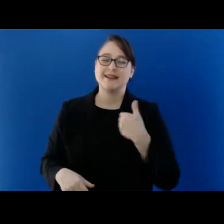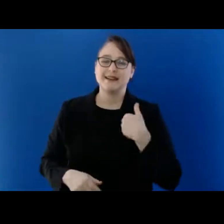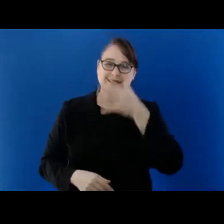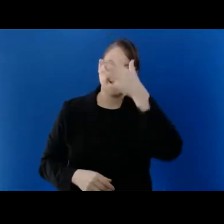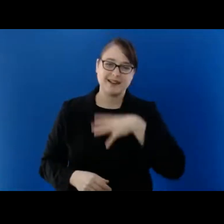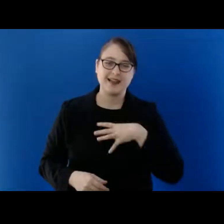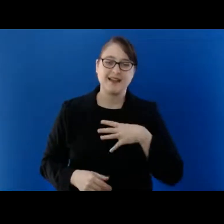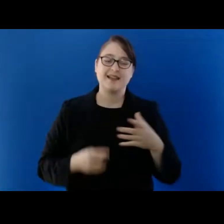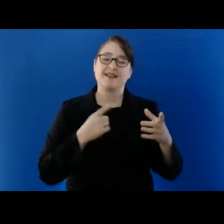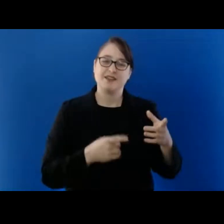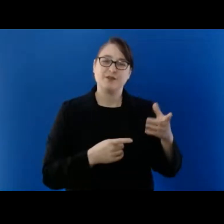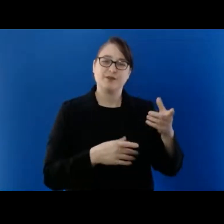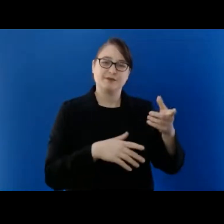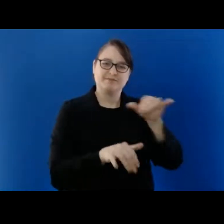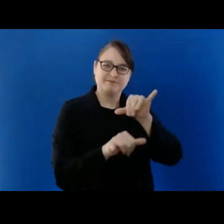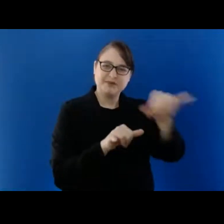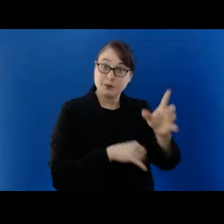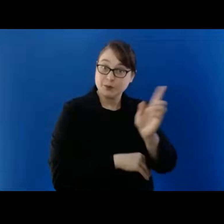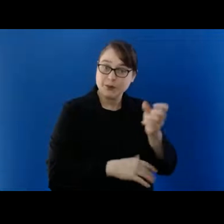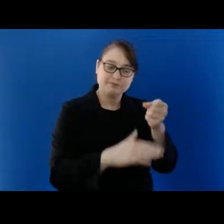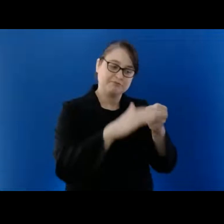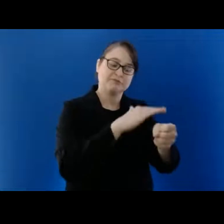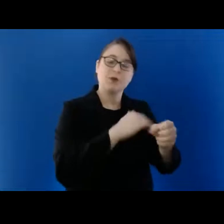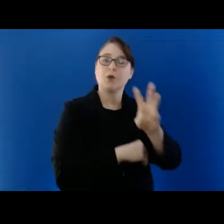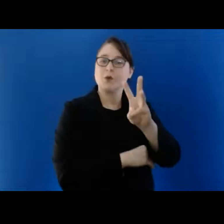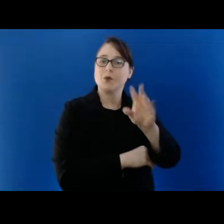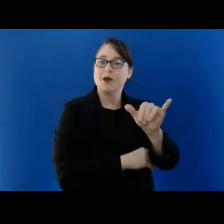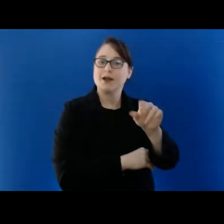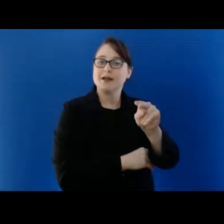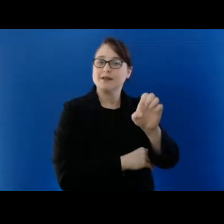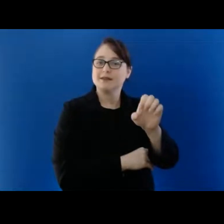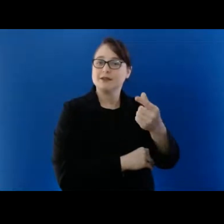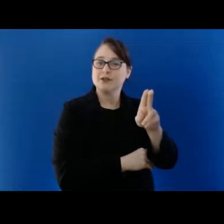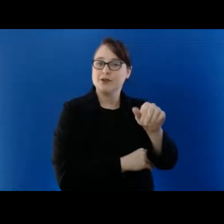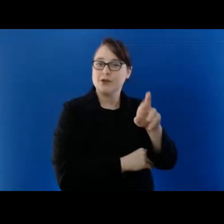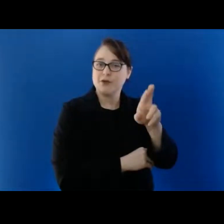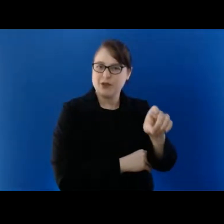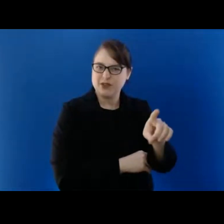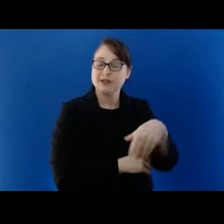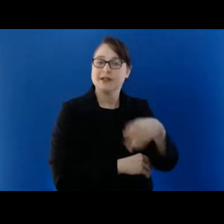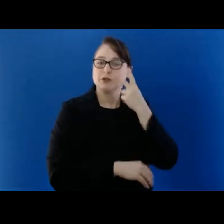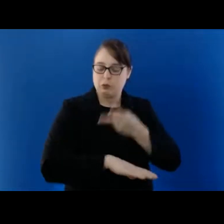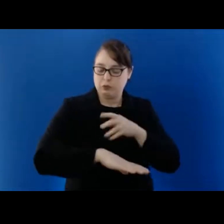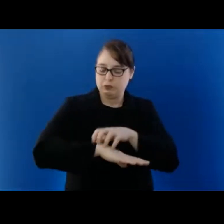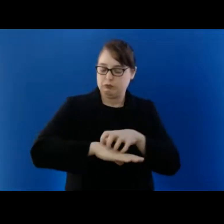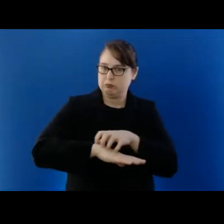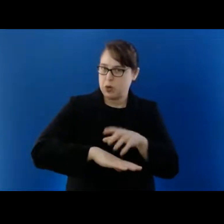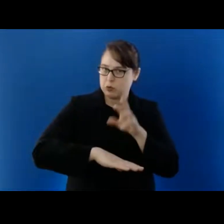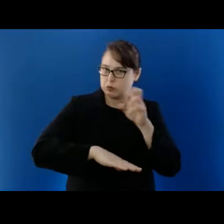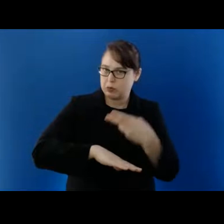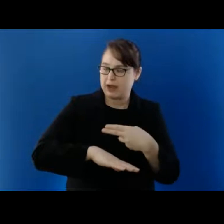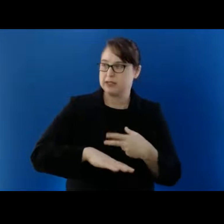Weingart, and so he found himself with a rash, and so he came into the